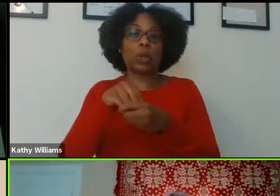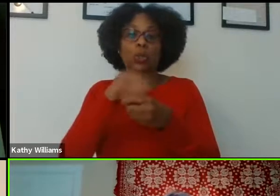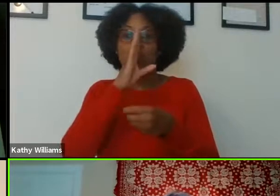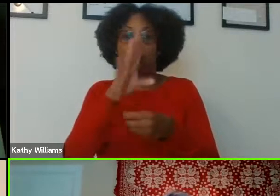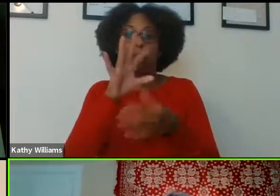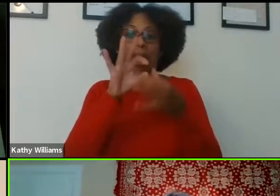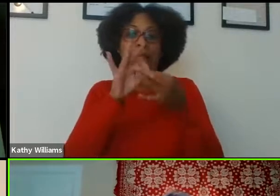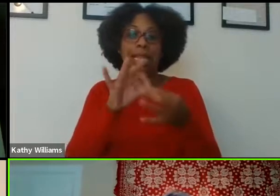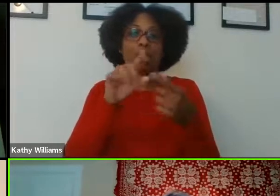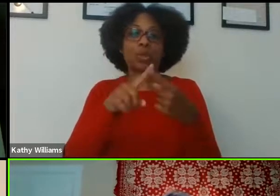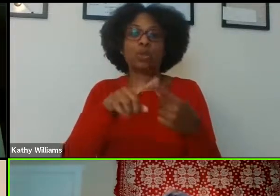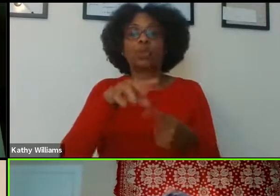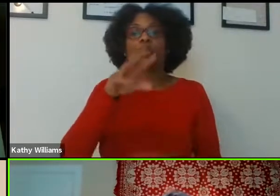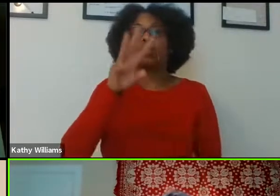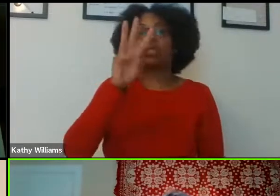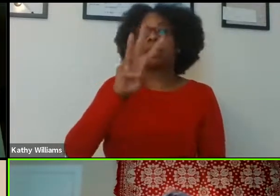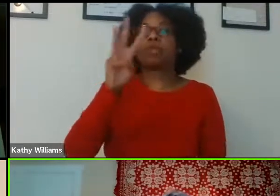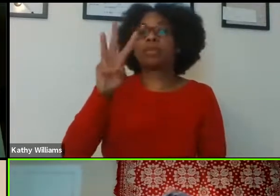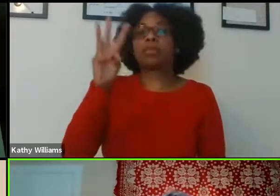It's